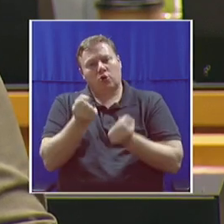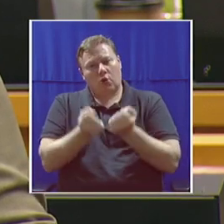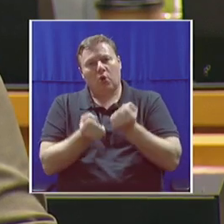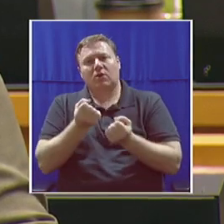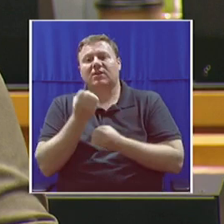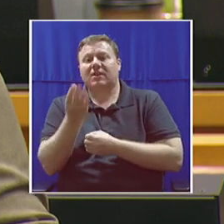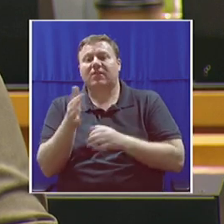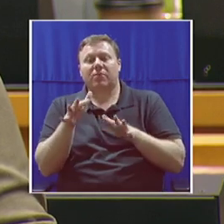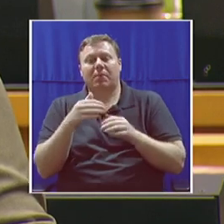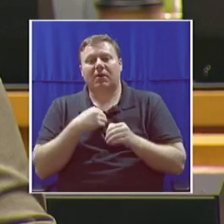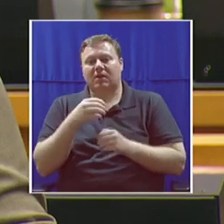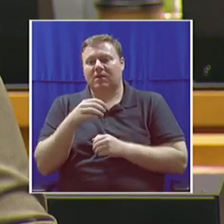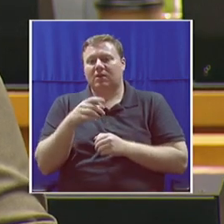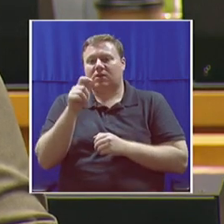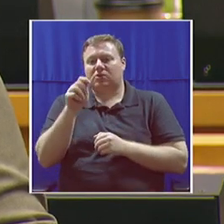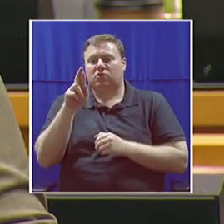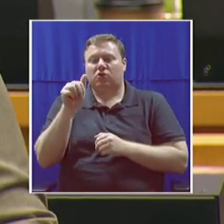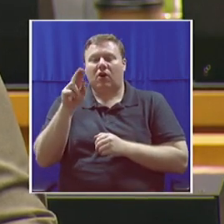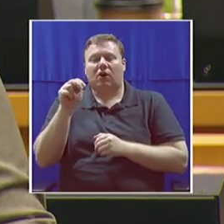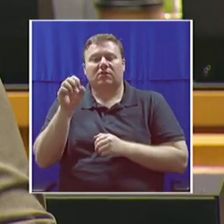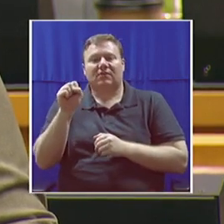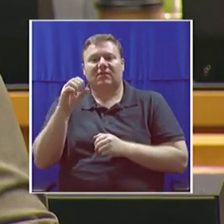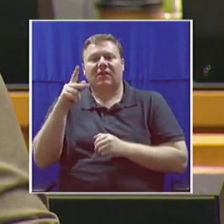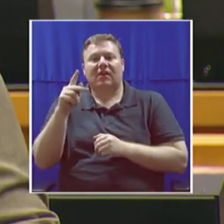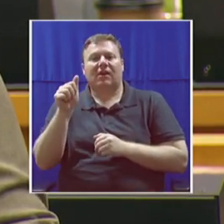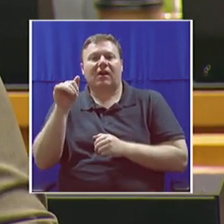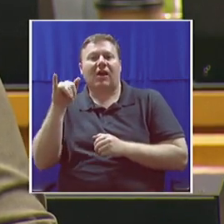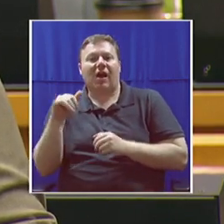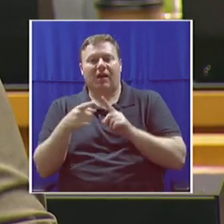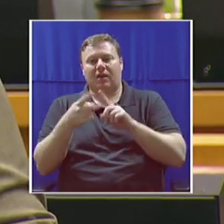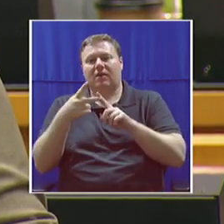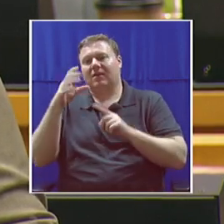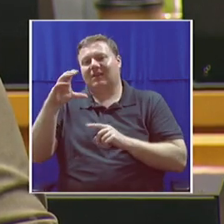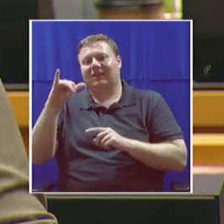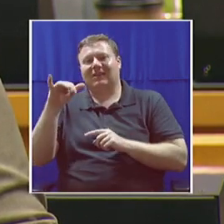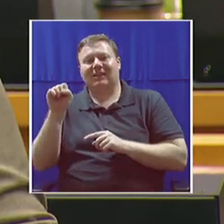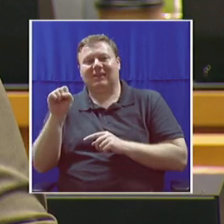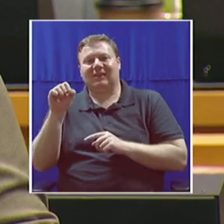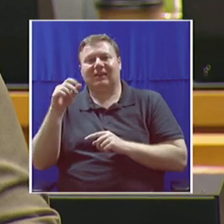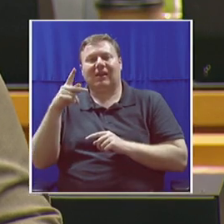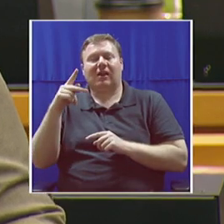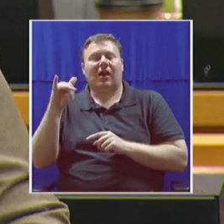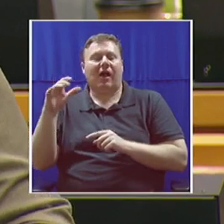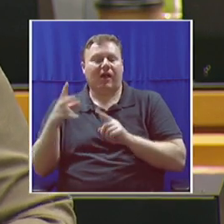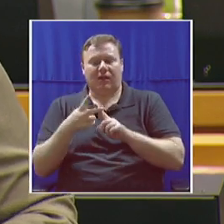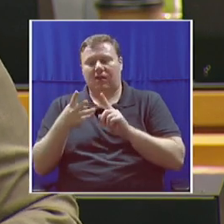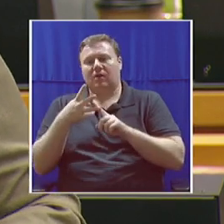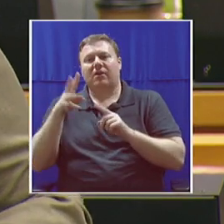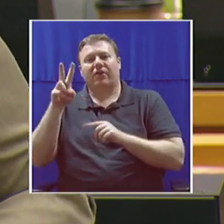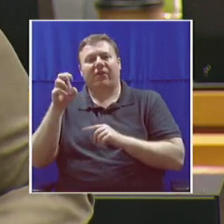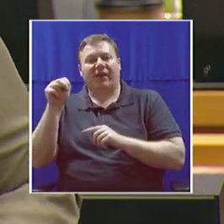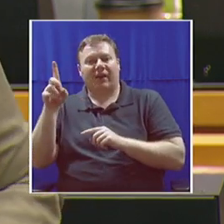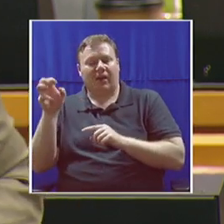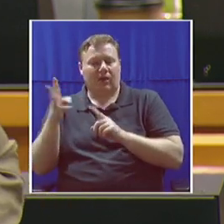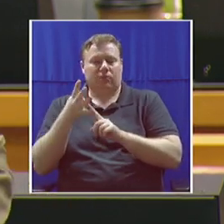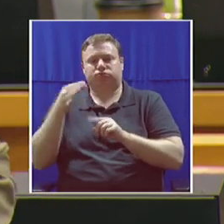trans Sky the sisai viam batswana give people the choice if they want title to the land like the courts as